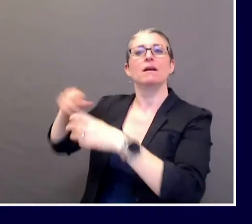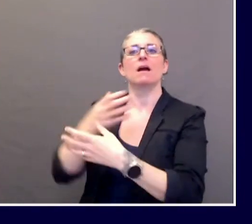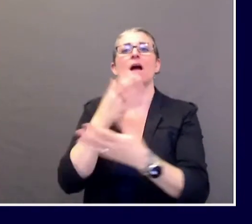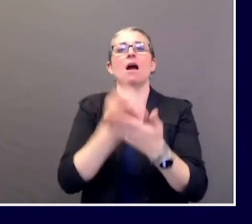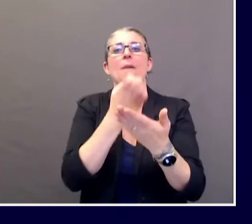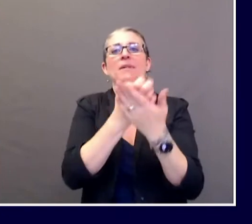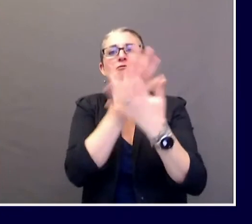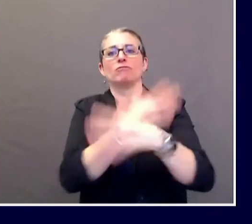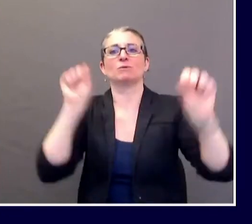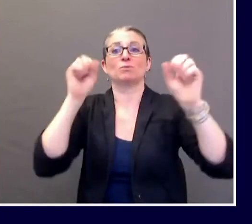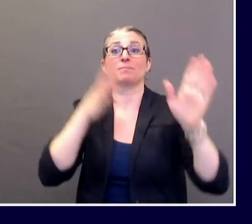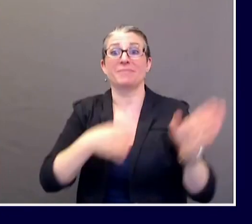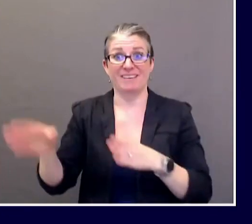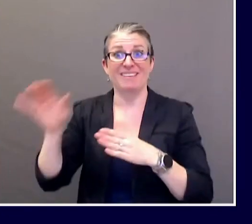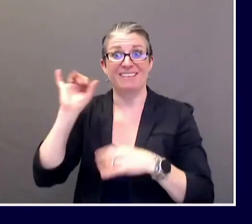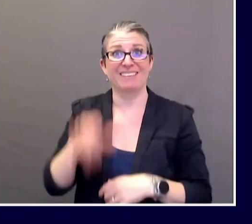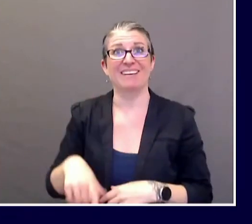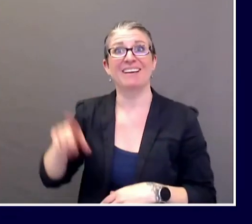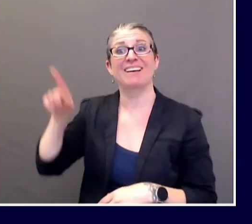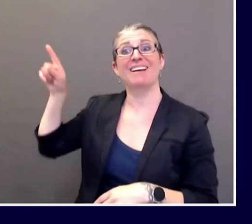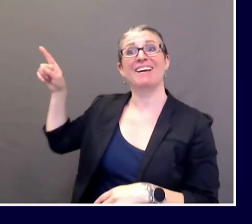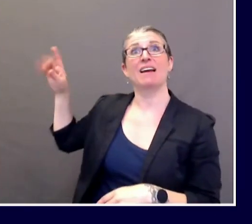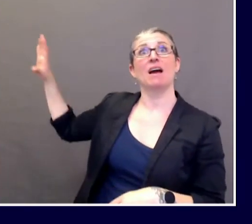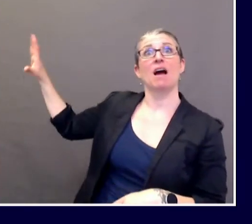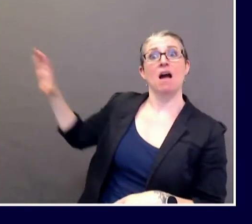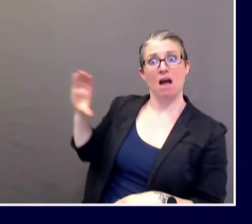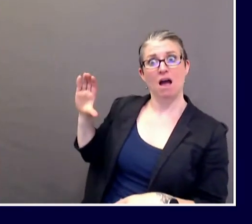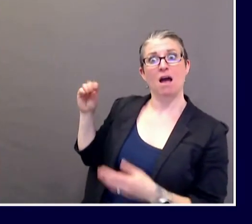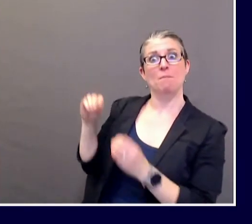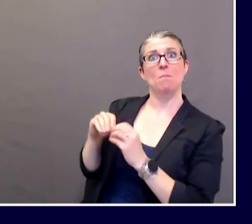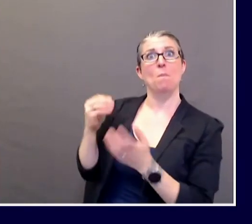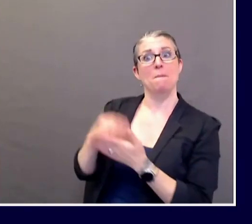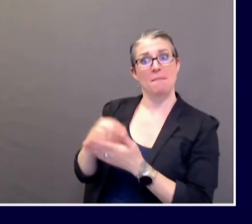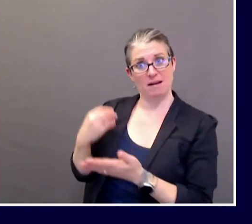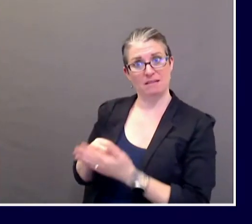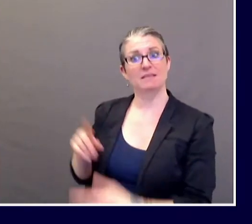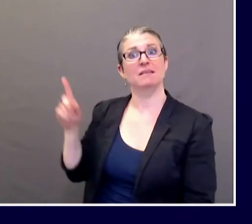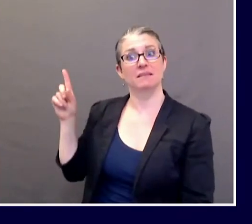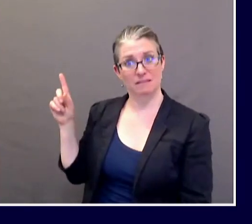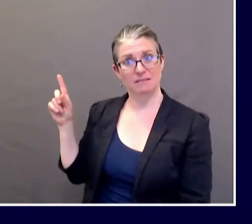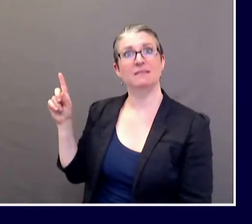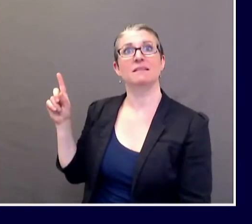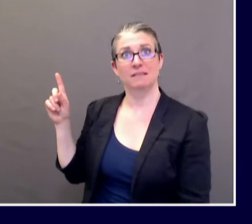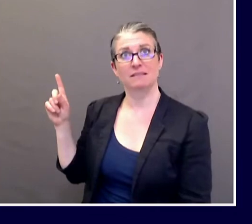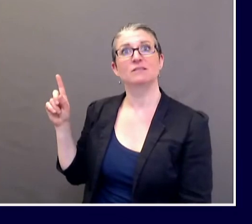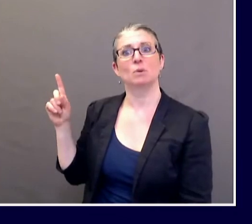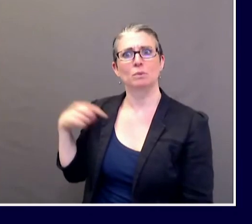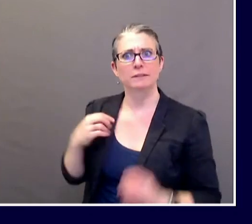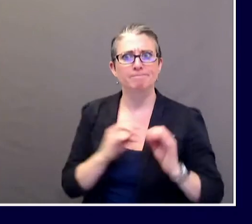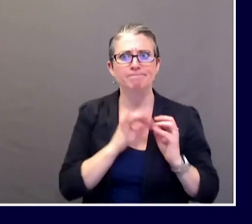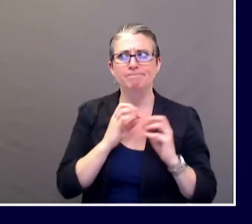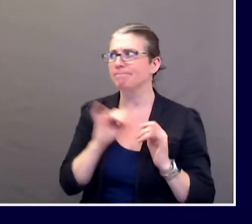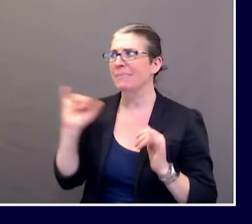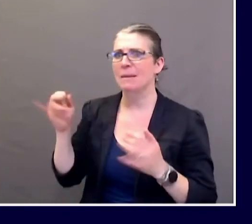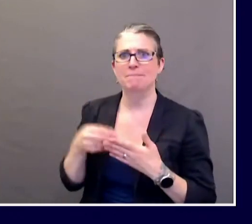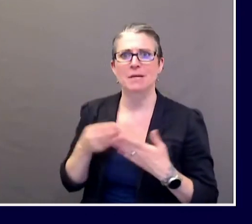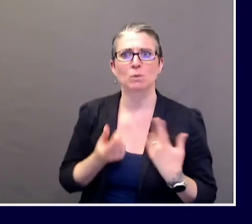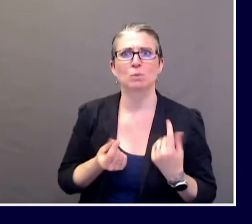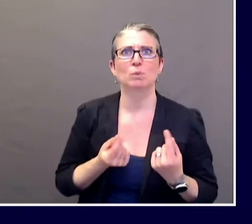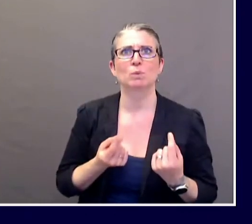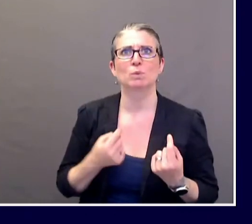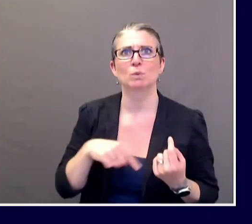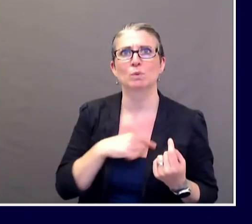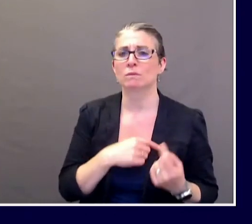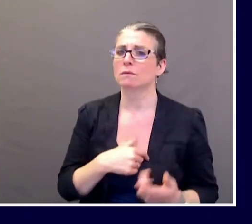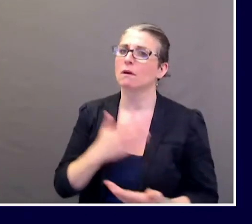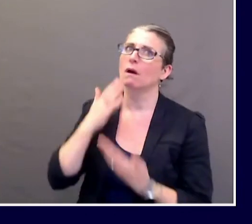today. We're grateful for the fiscal stewardship that the governor and the legislature have provided to the state of Maine,